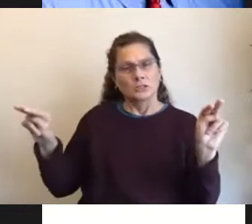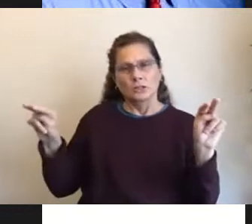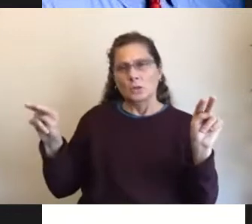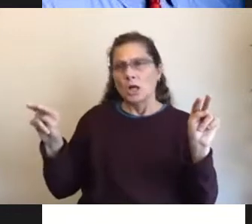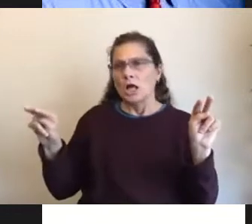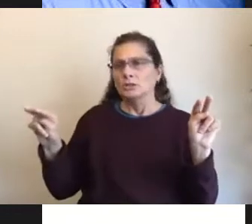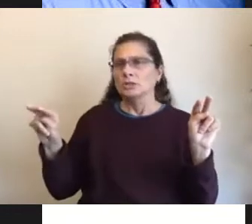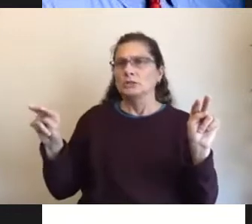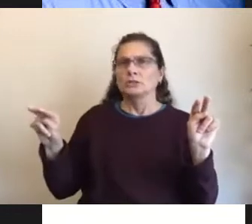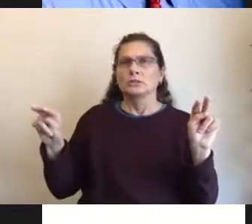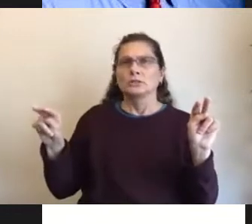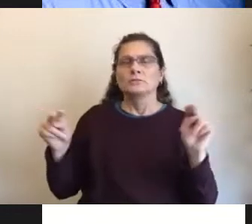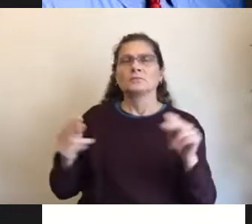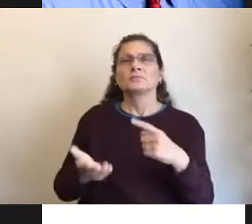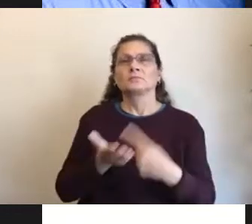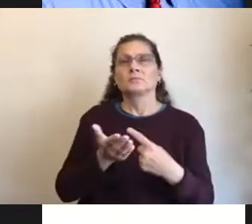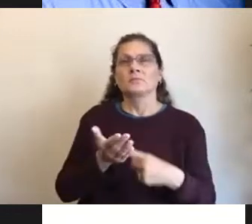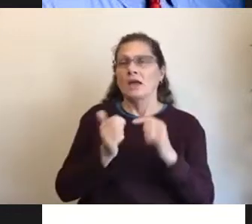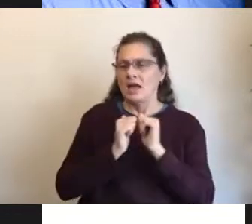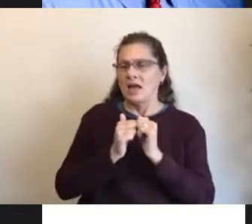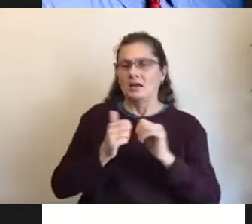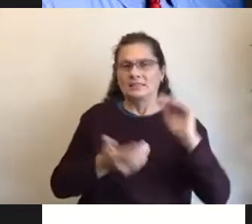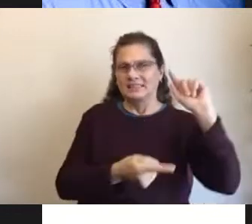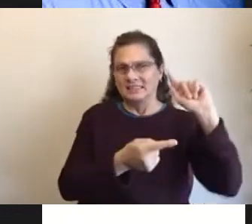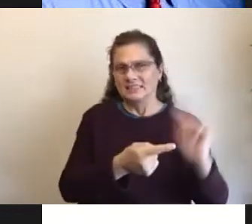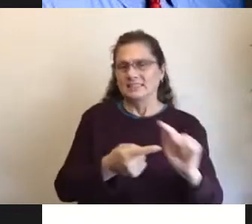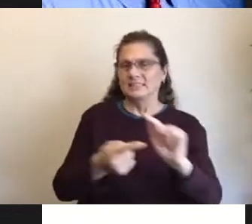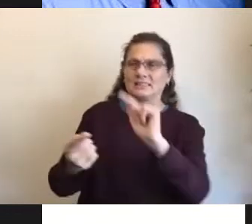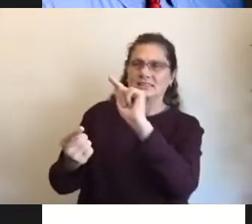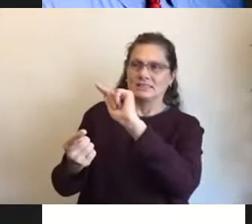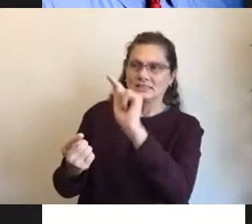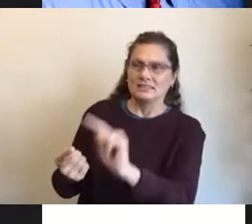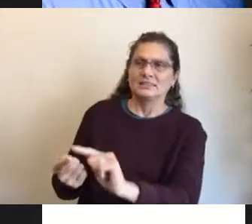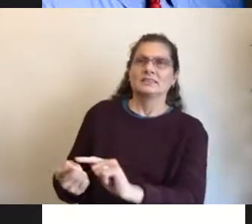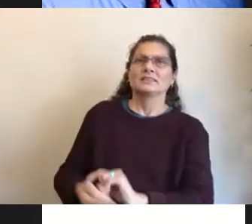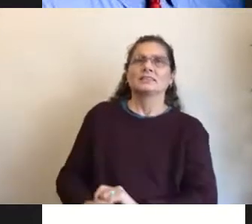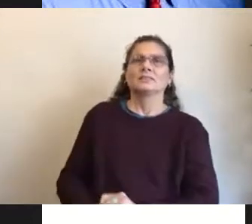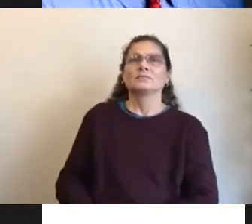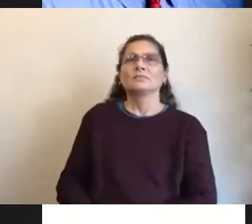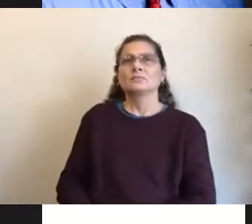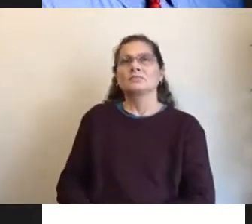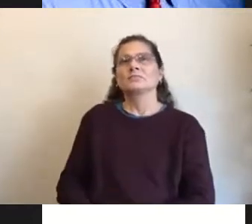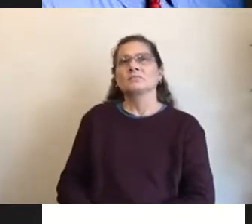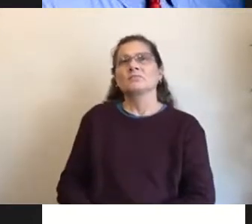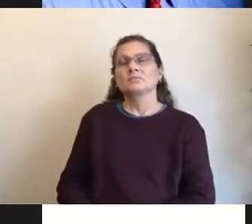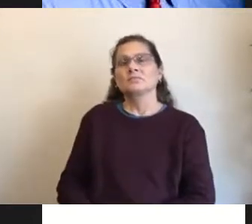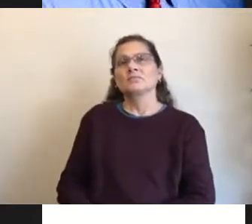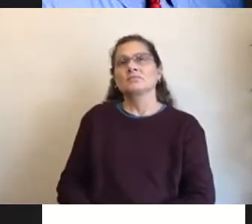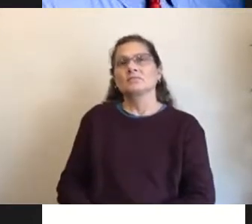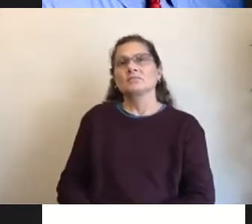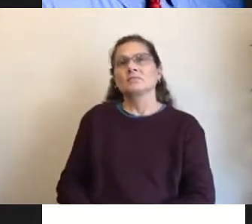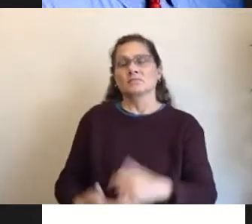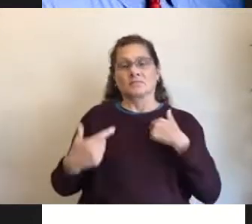So overall, I would say that we are aware and working with them to identify those